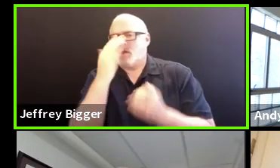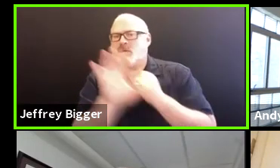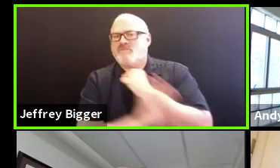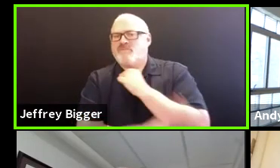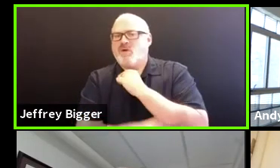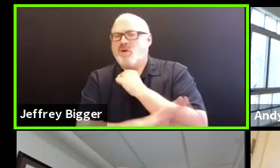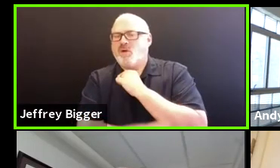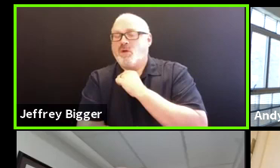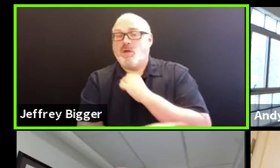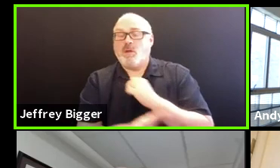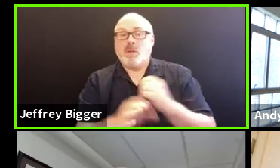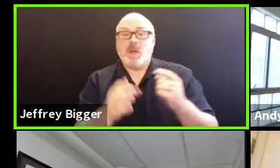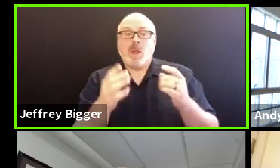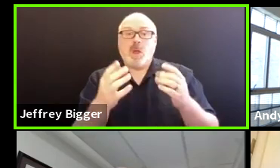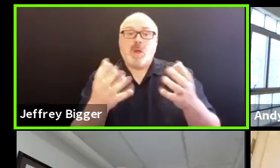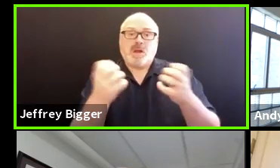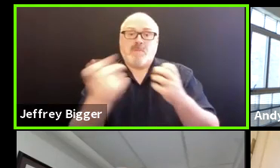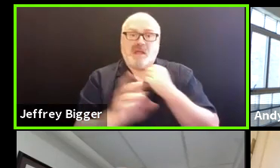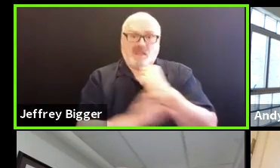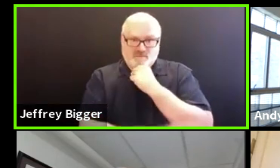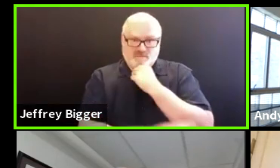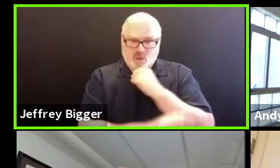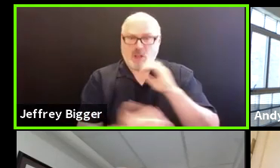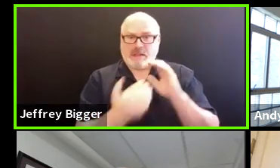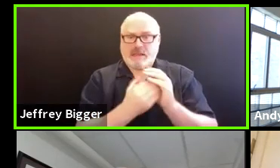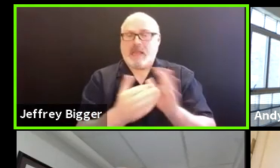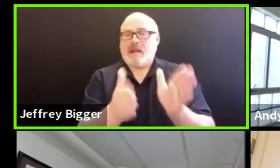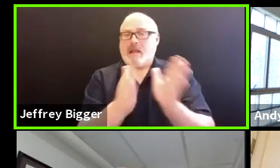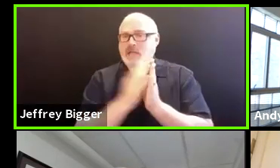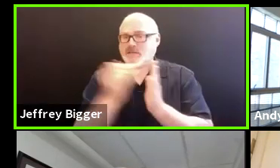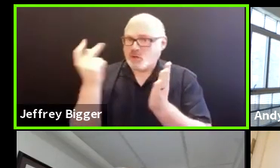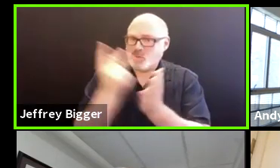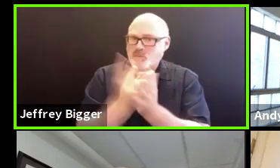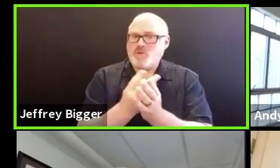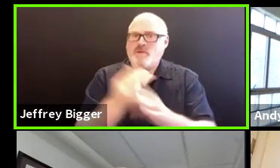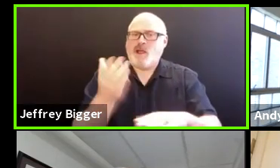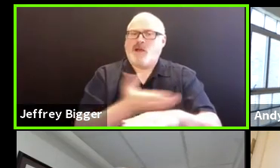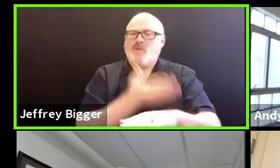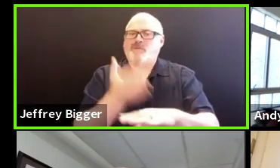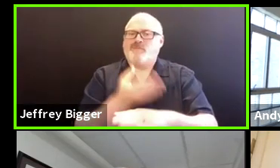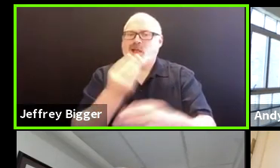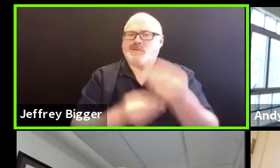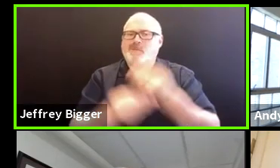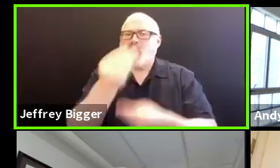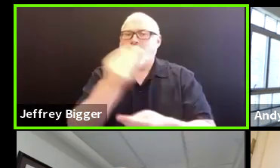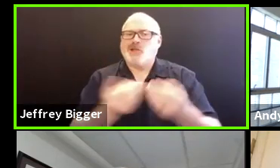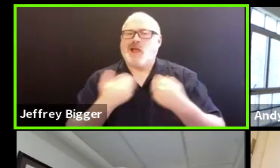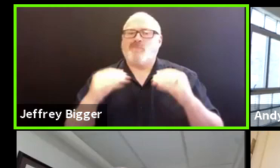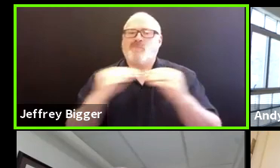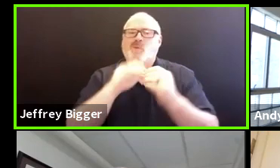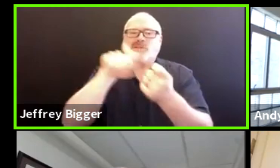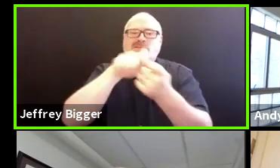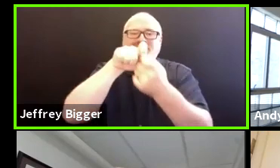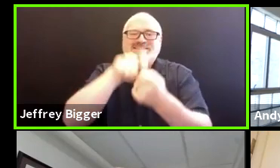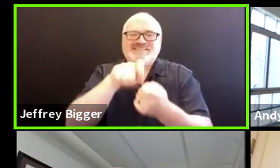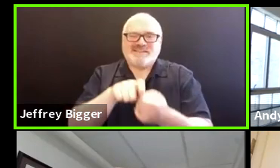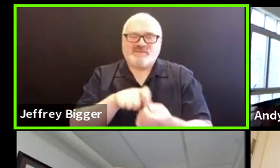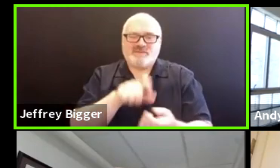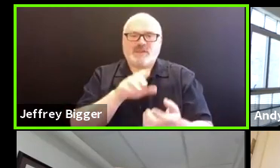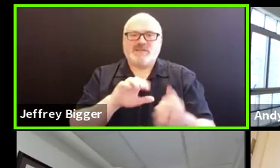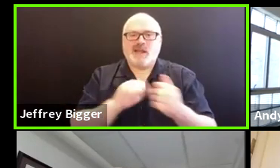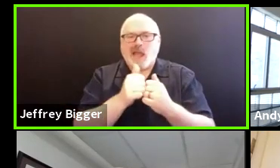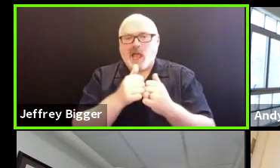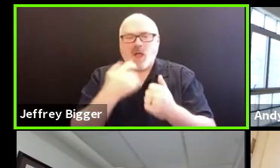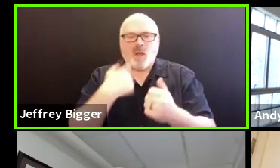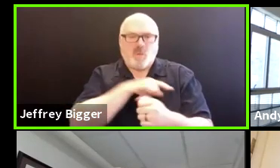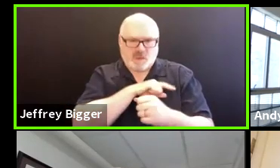come back to you in the fall and seek approval on a revised budget as we have more specifics about the ways in which